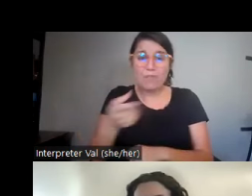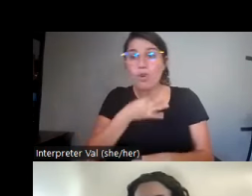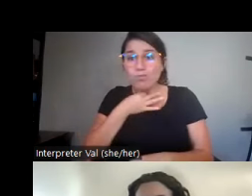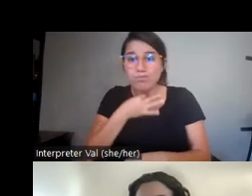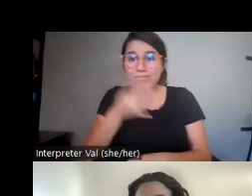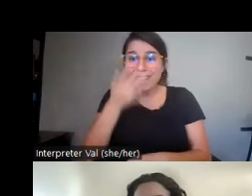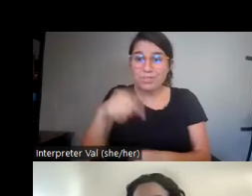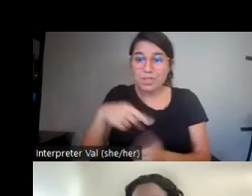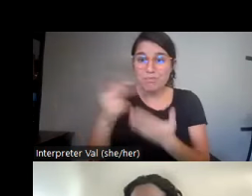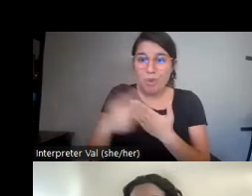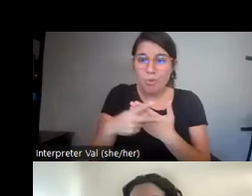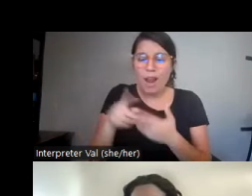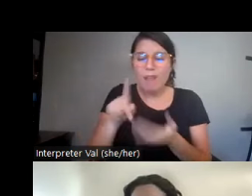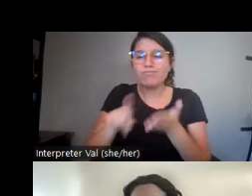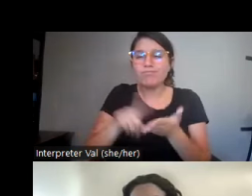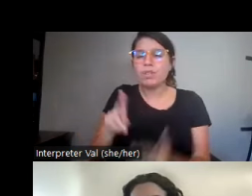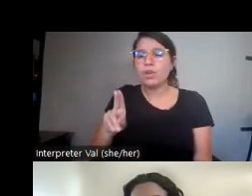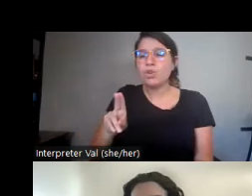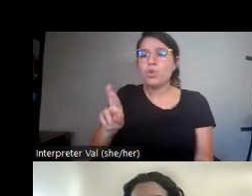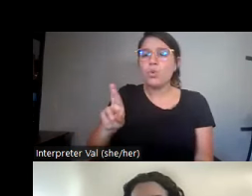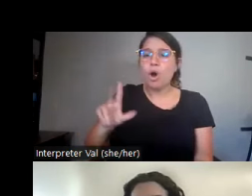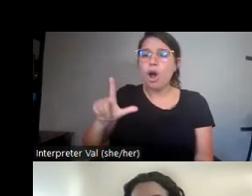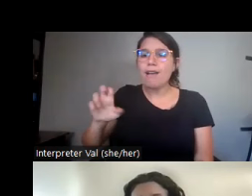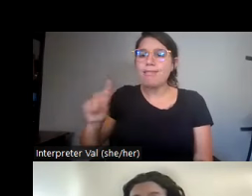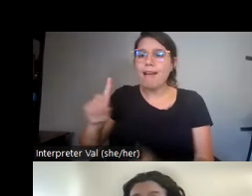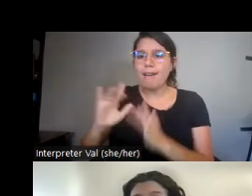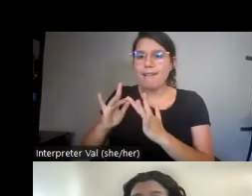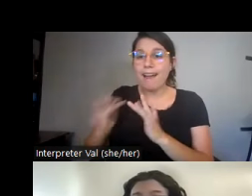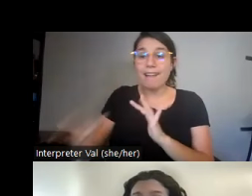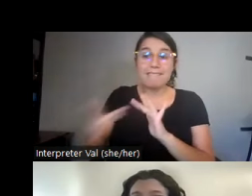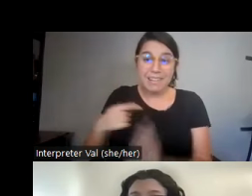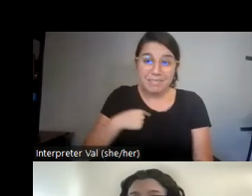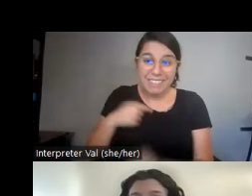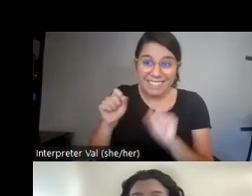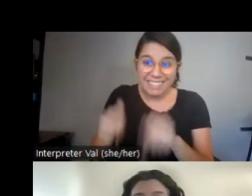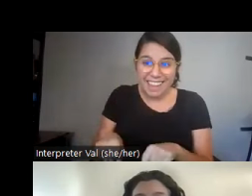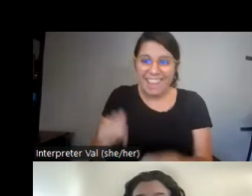always look up UR-LEND online and contact either me